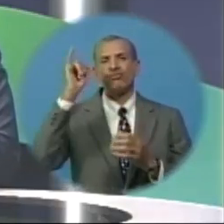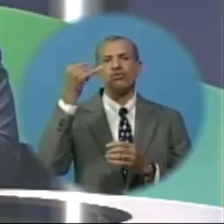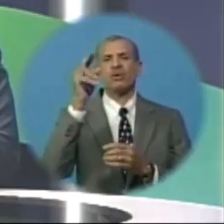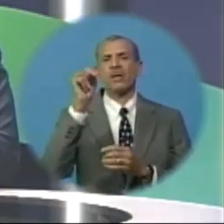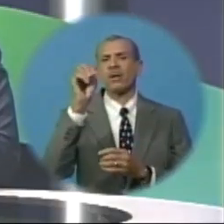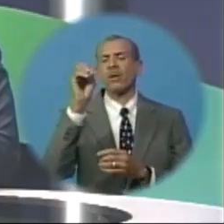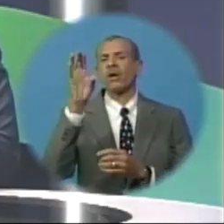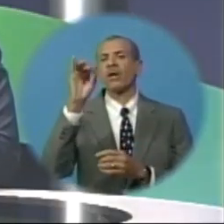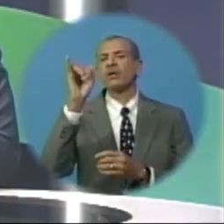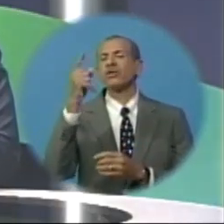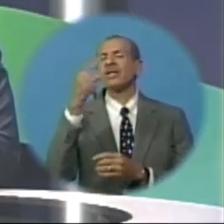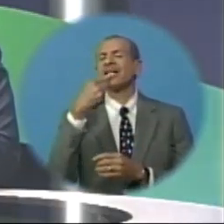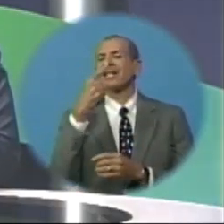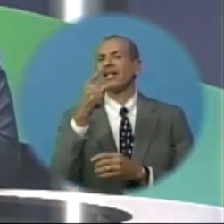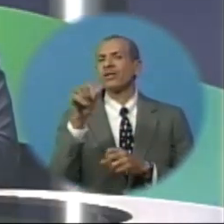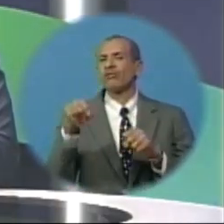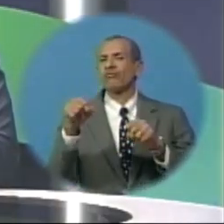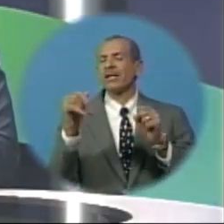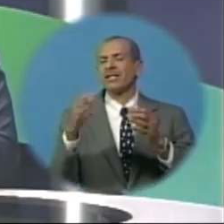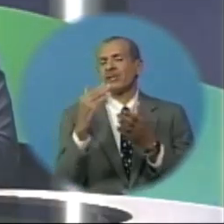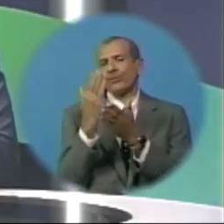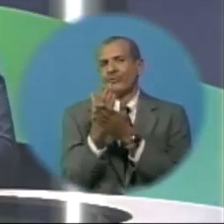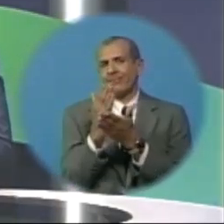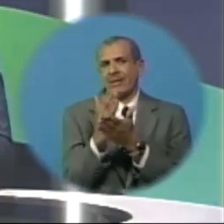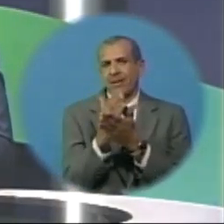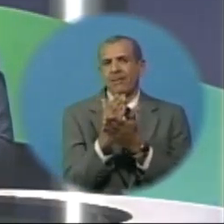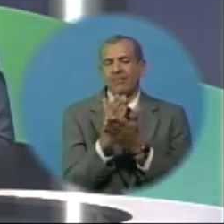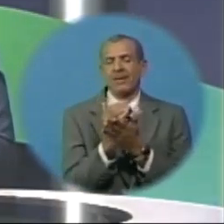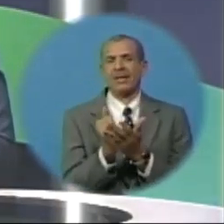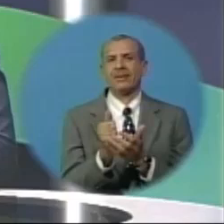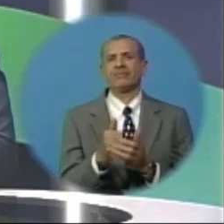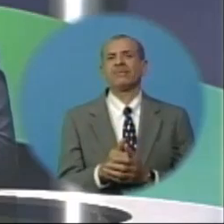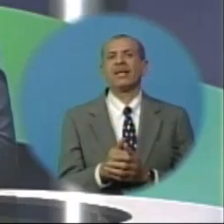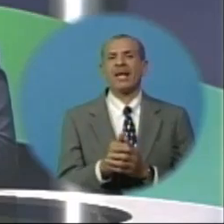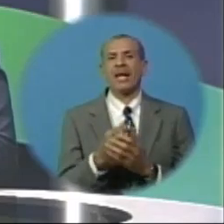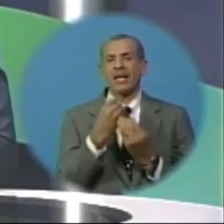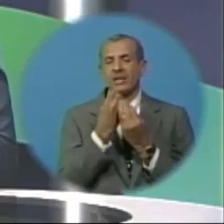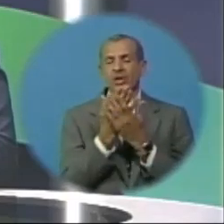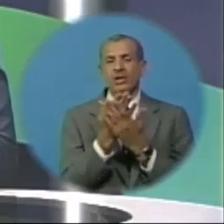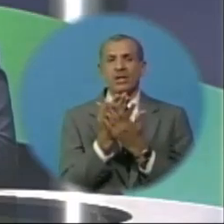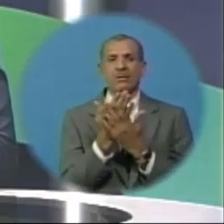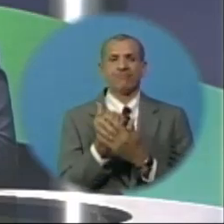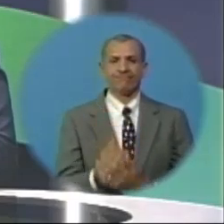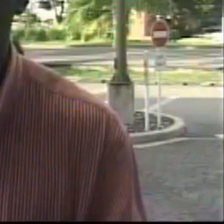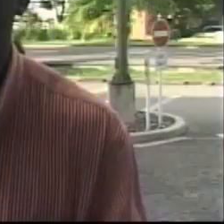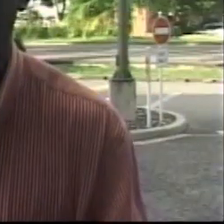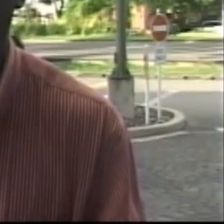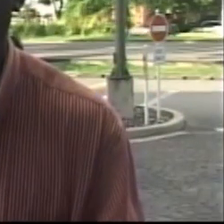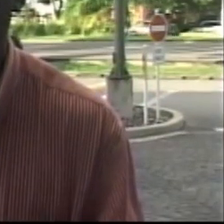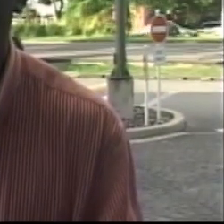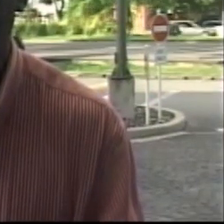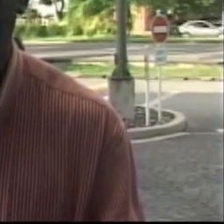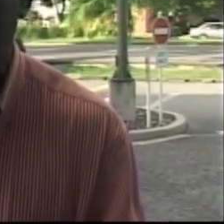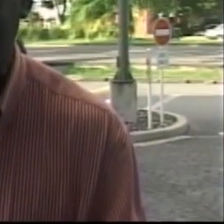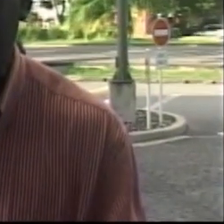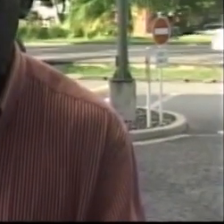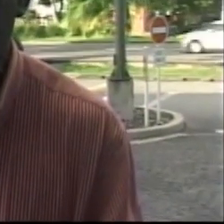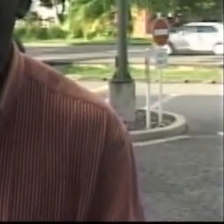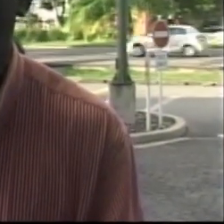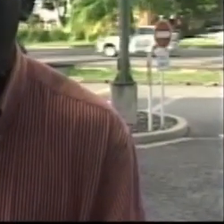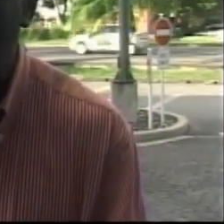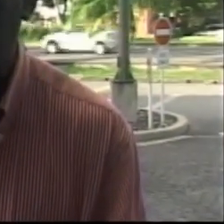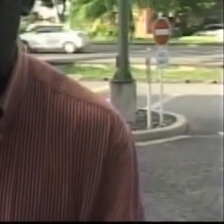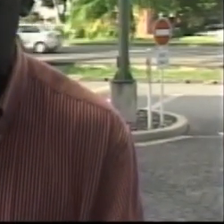riders to desist from the practice. He offered his comments on the issue. If they know there are areas where groups